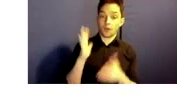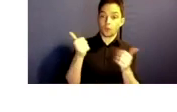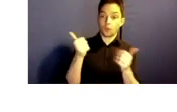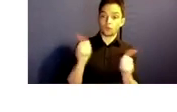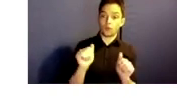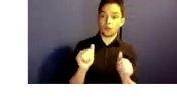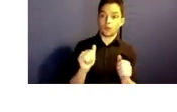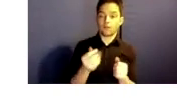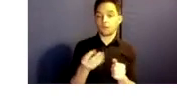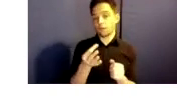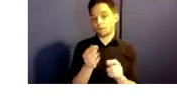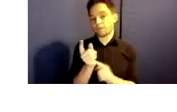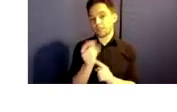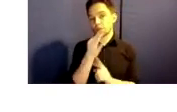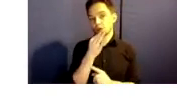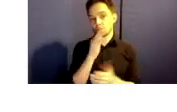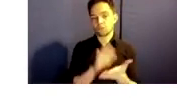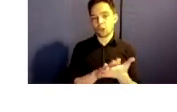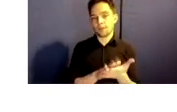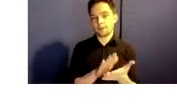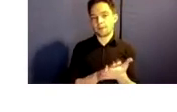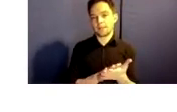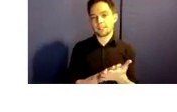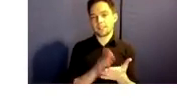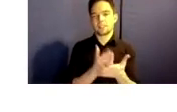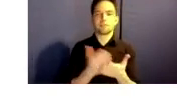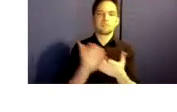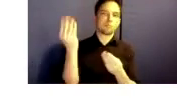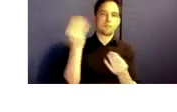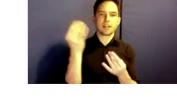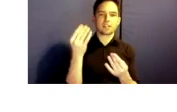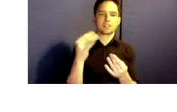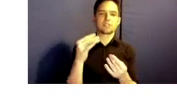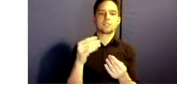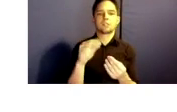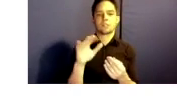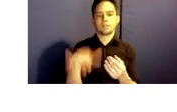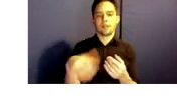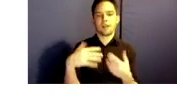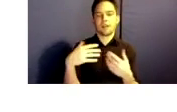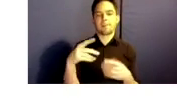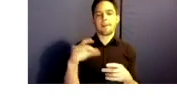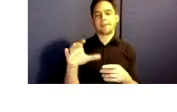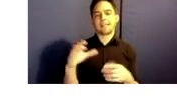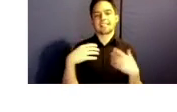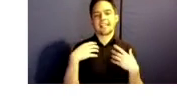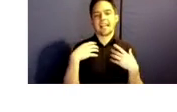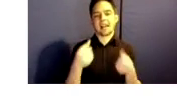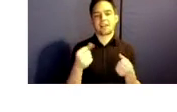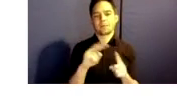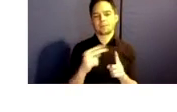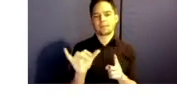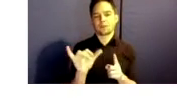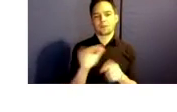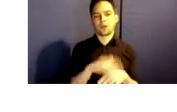few minutes to complement with some reflection from the public health perspective on possible